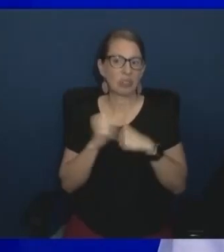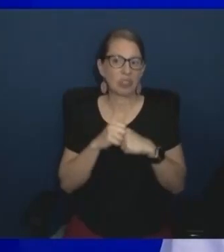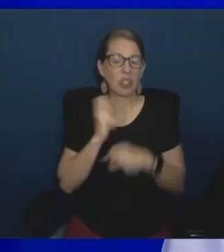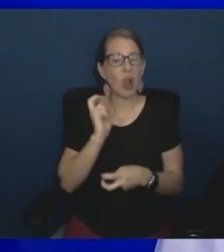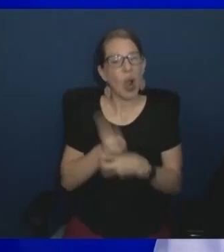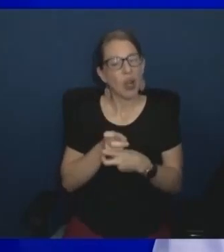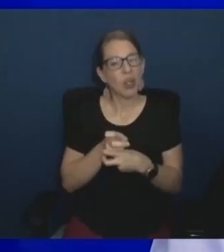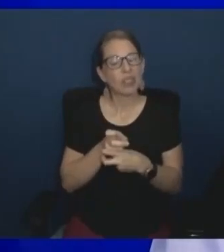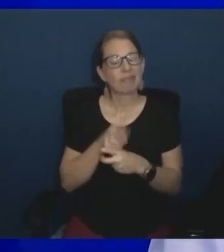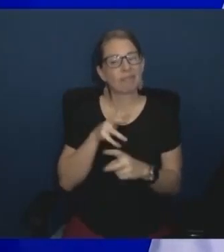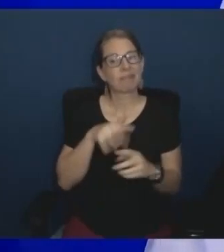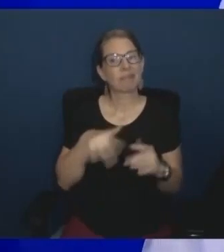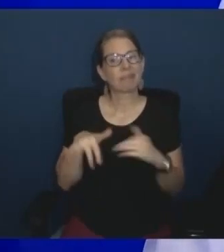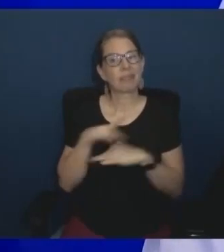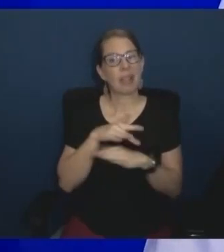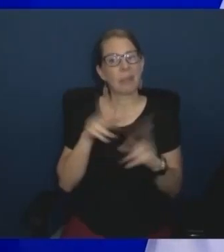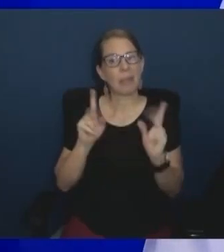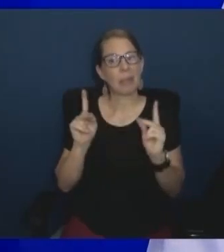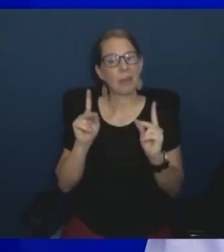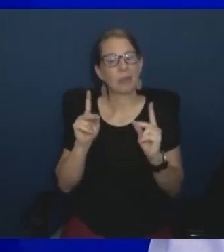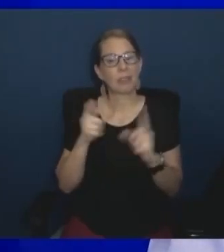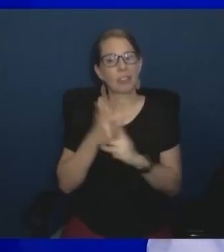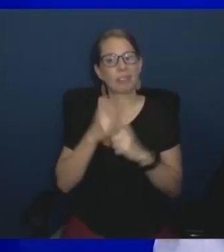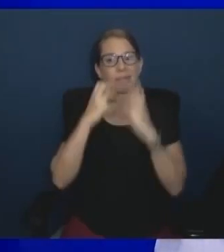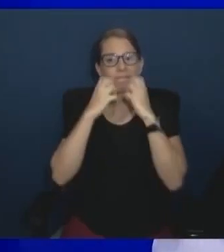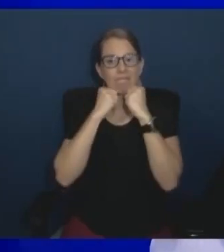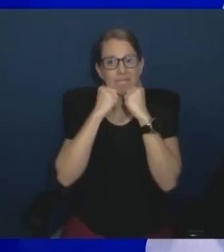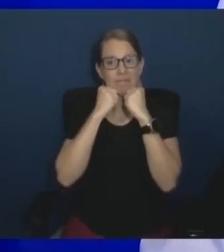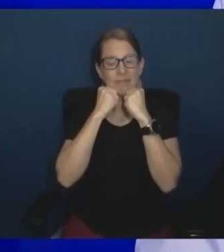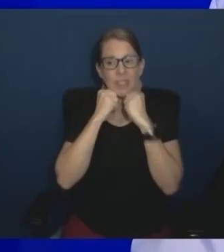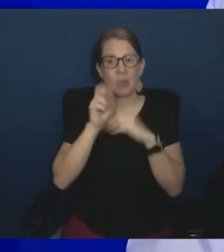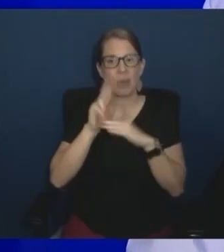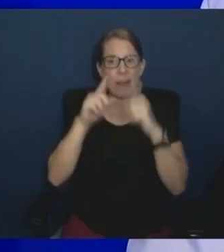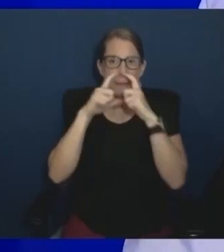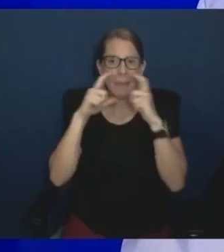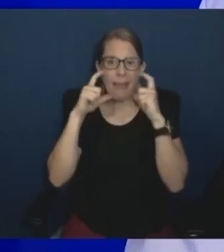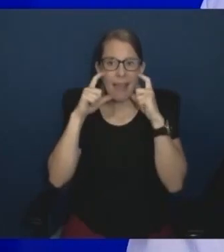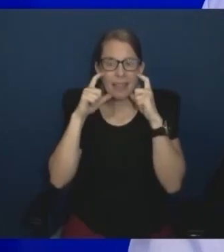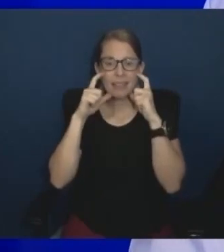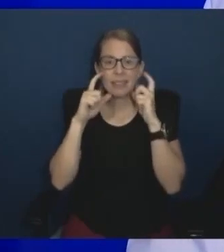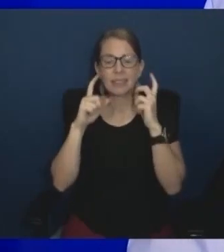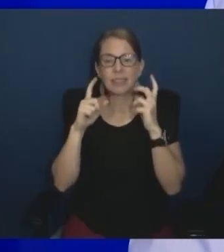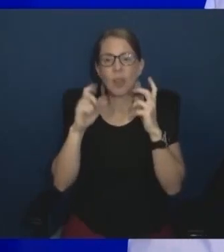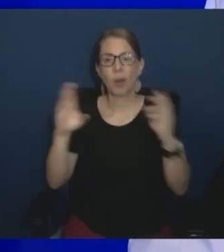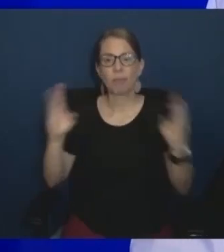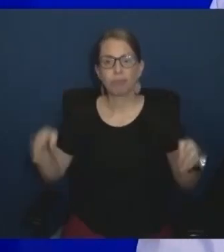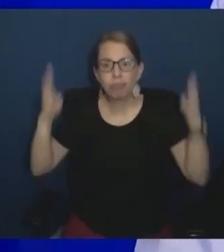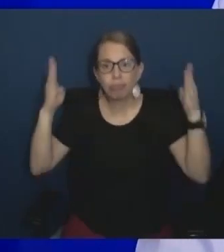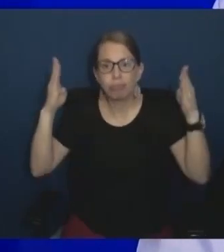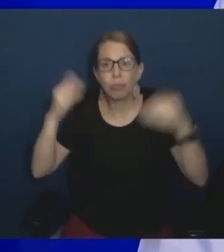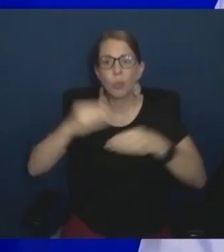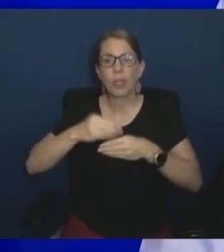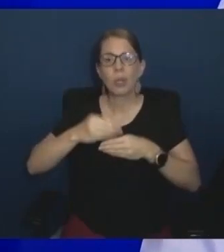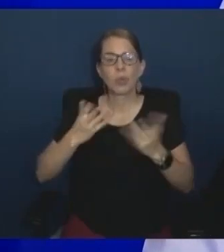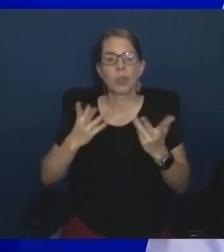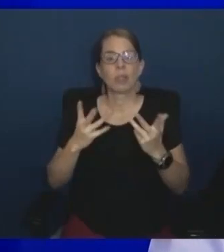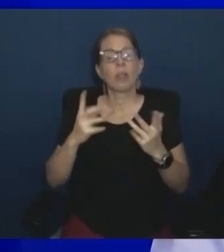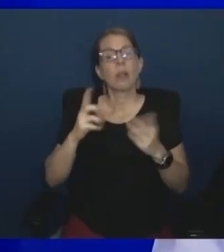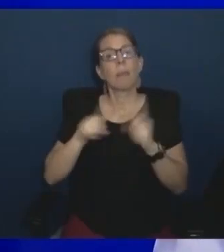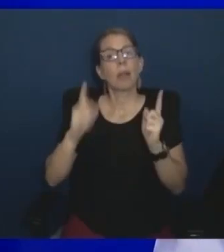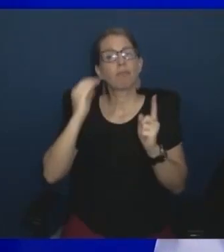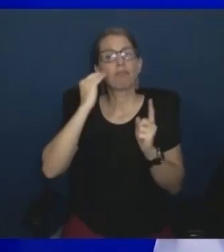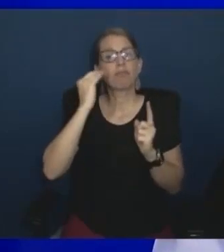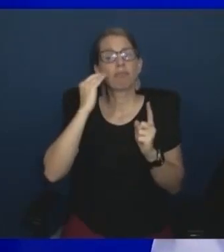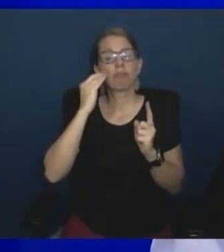people that you love, especially your children, doing masking and doing those things indoors. But take that knowledge that in those households that they did